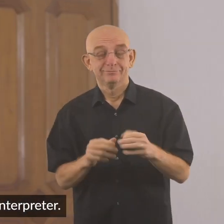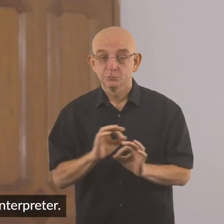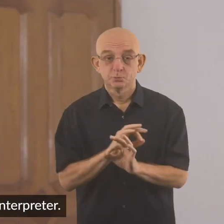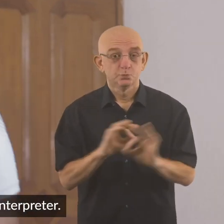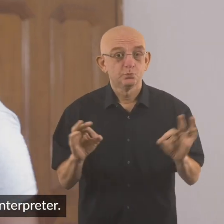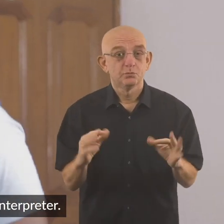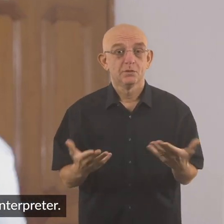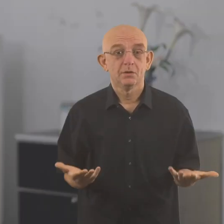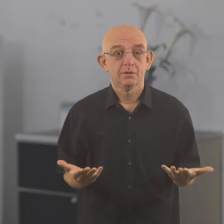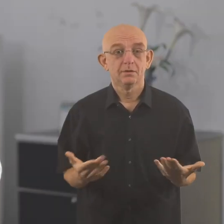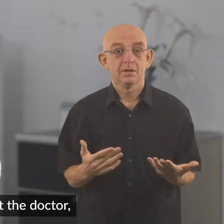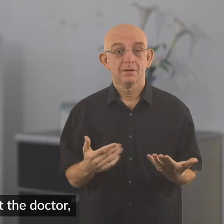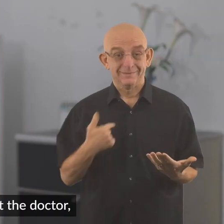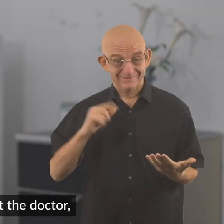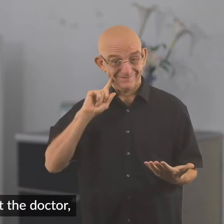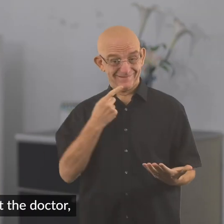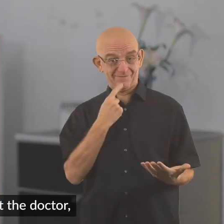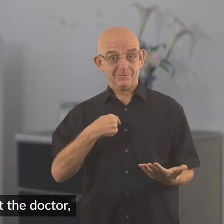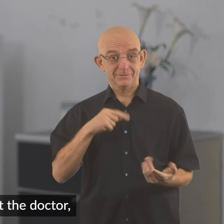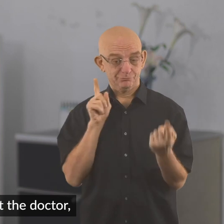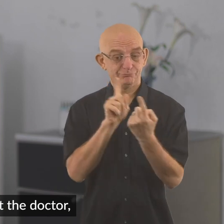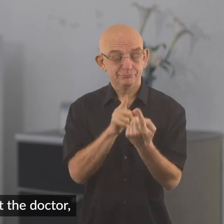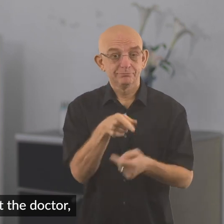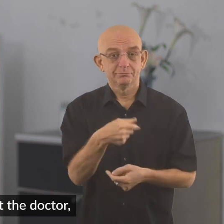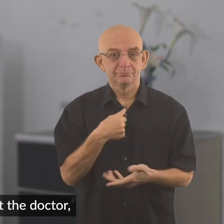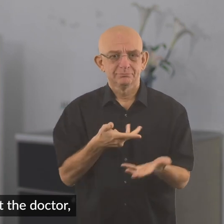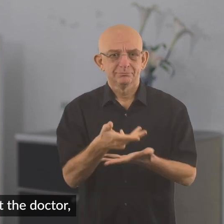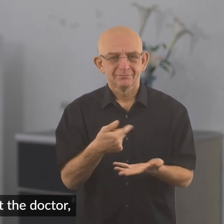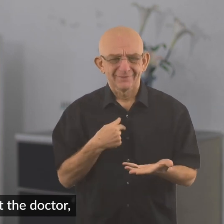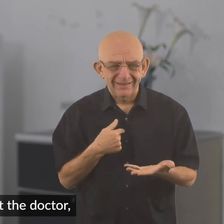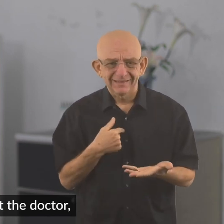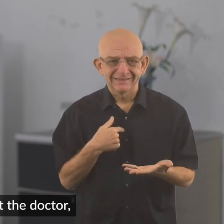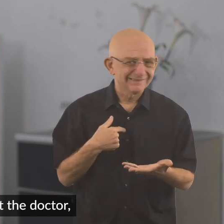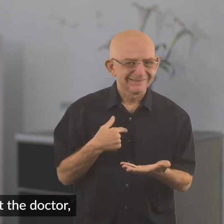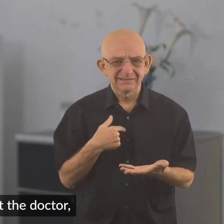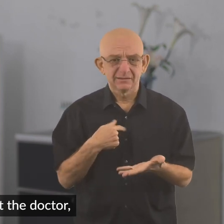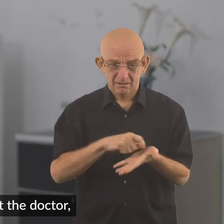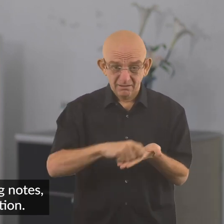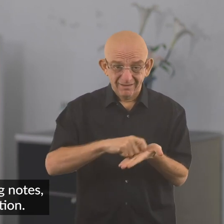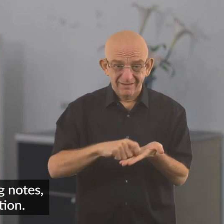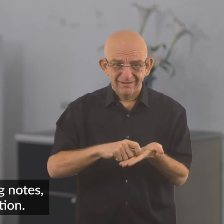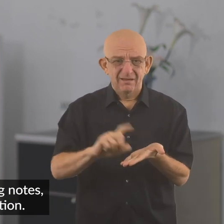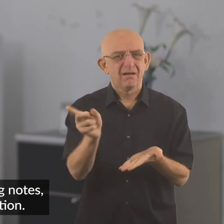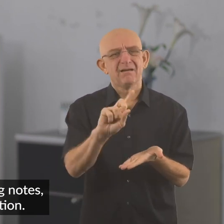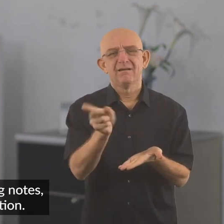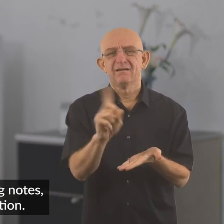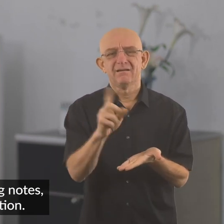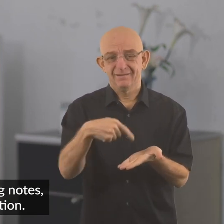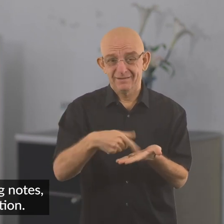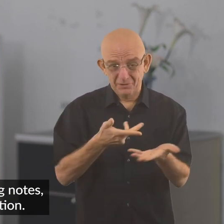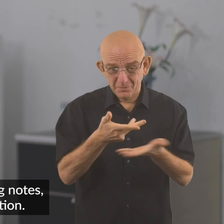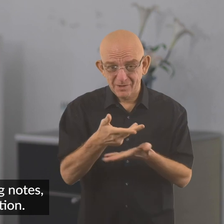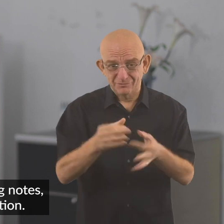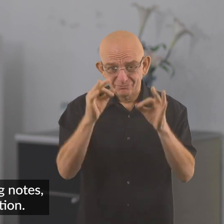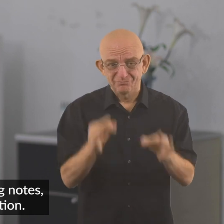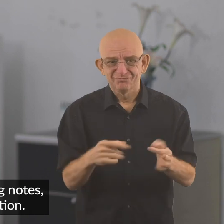language interpreter. I am deaf, and when I meet the doctor, I can't just start writing notes.